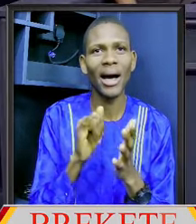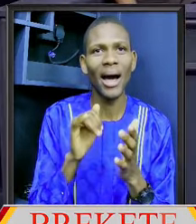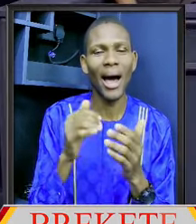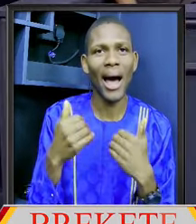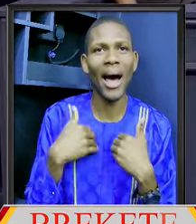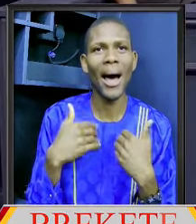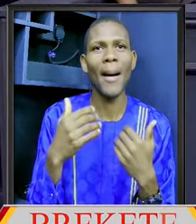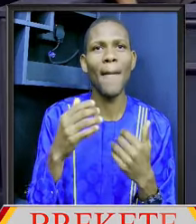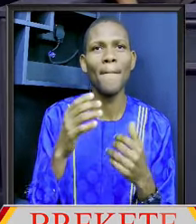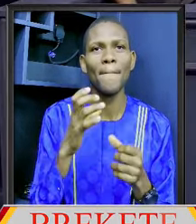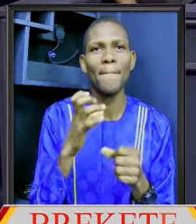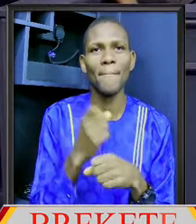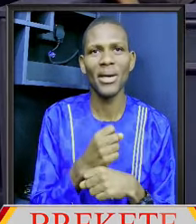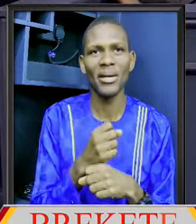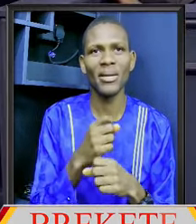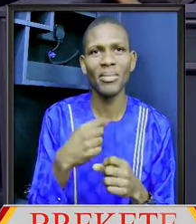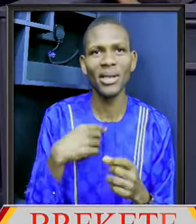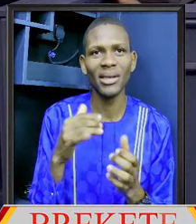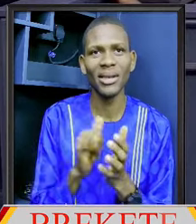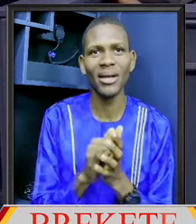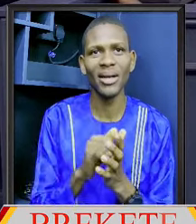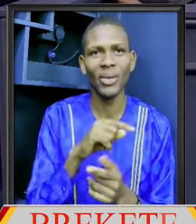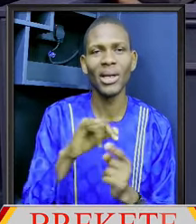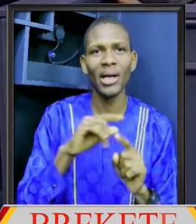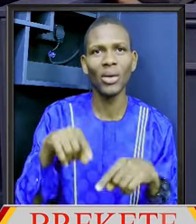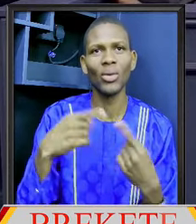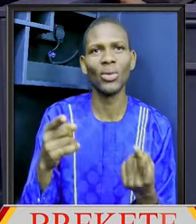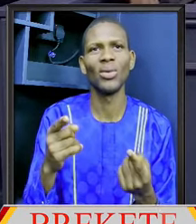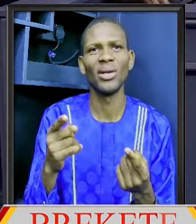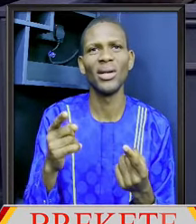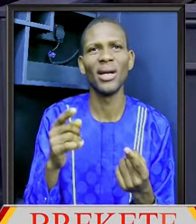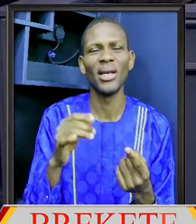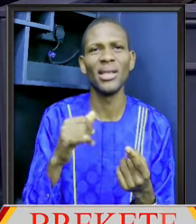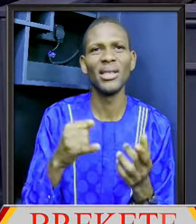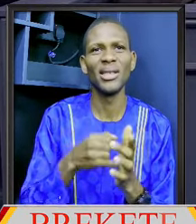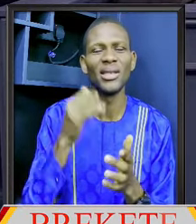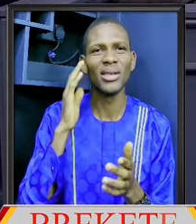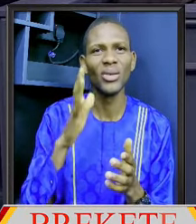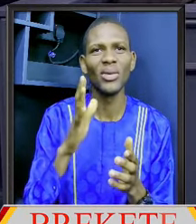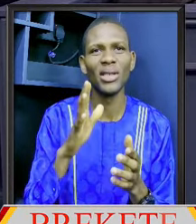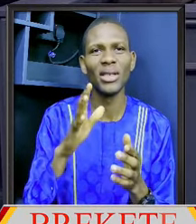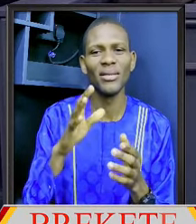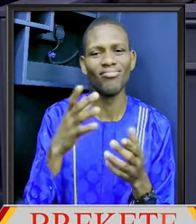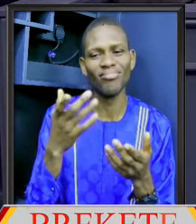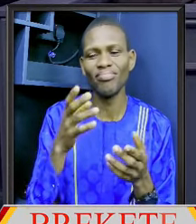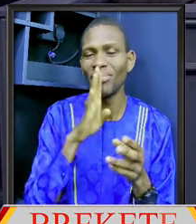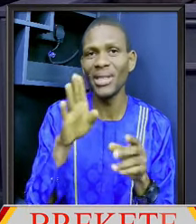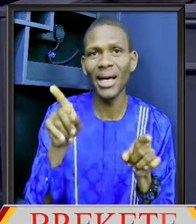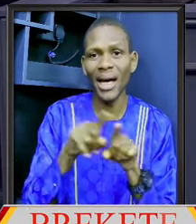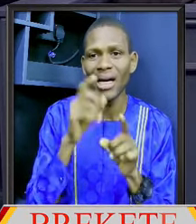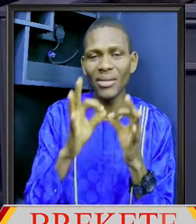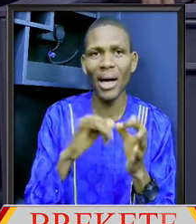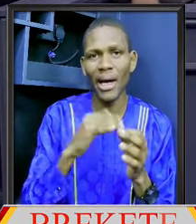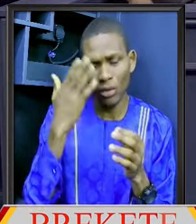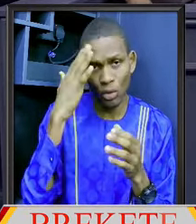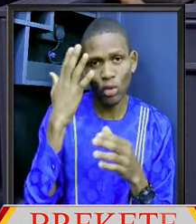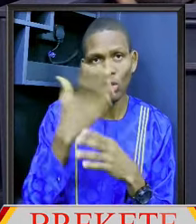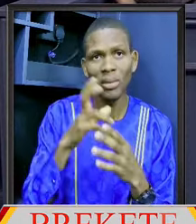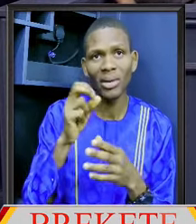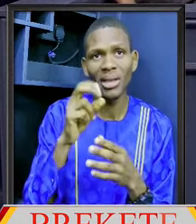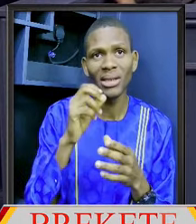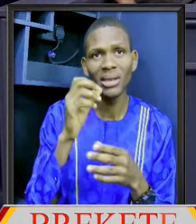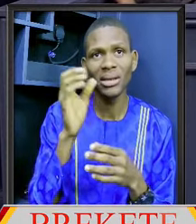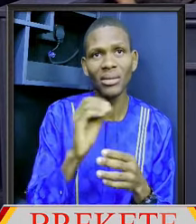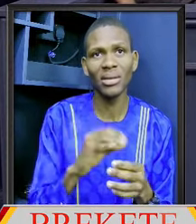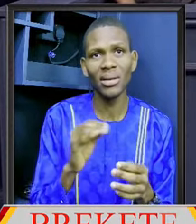make me. We be say when I go, it go be like say, I sabi maybe 30% of what thing I dey do. Some of them